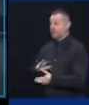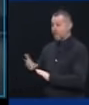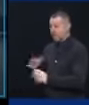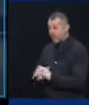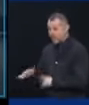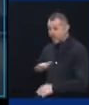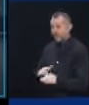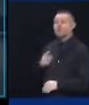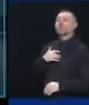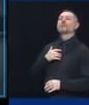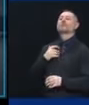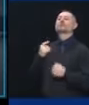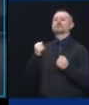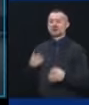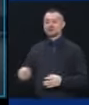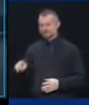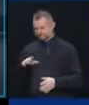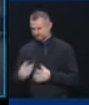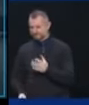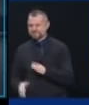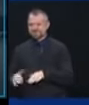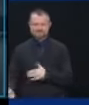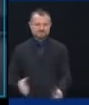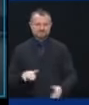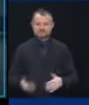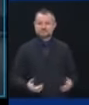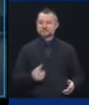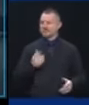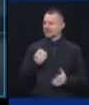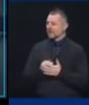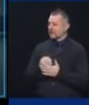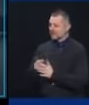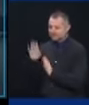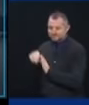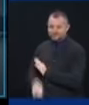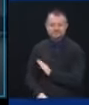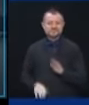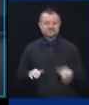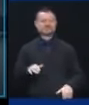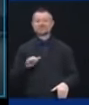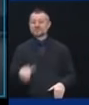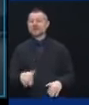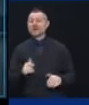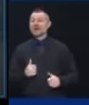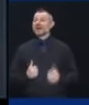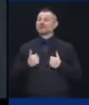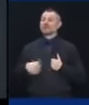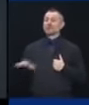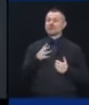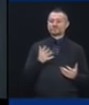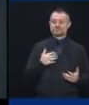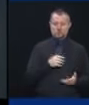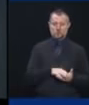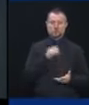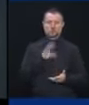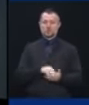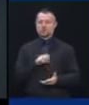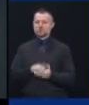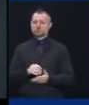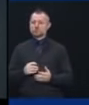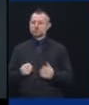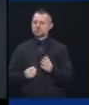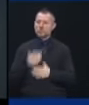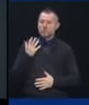price on many levels, but life is about learning and growing and being the stronger for it. And we